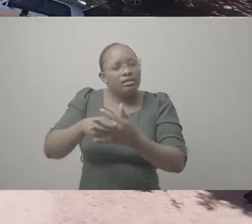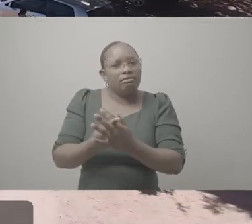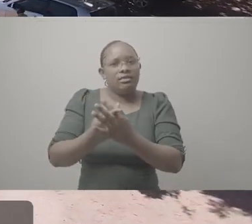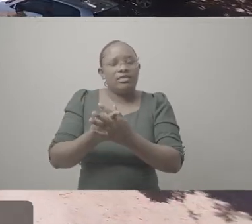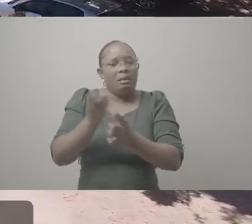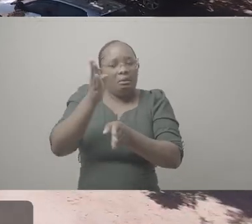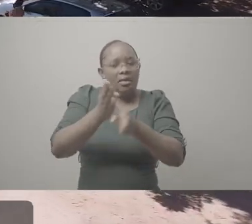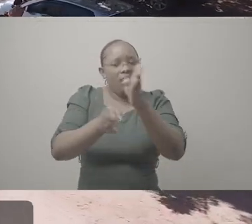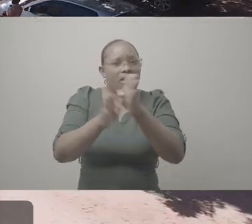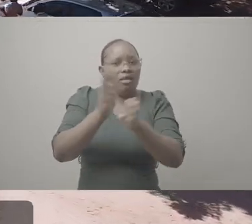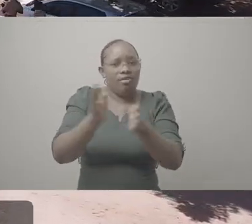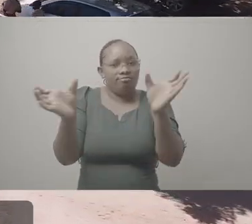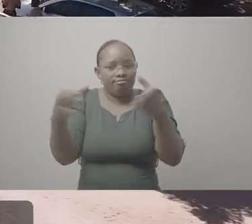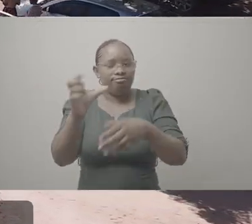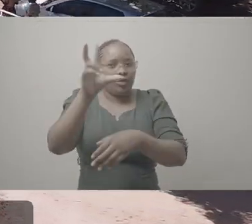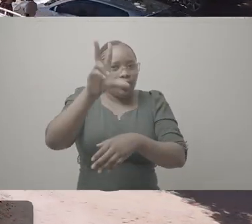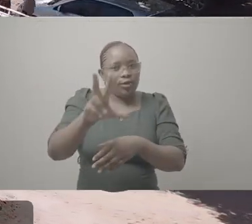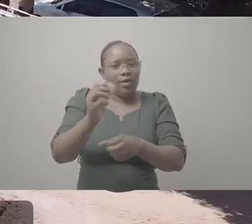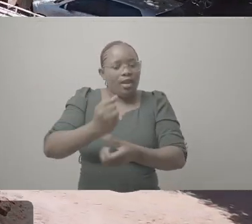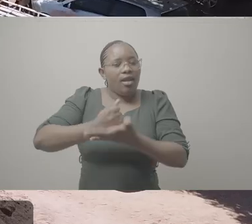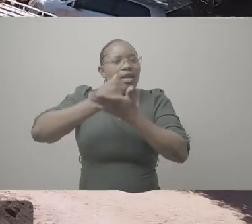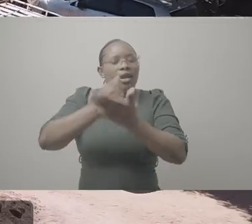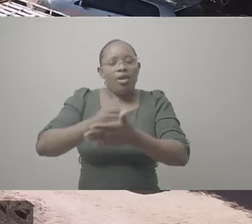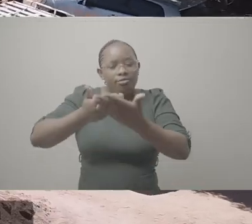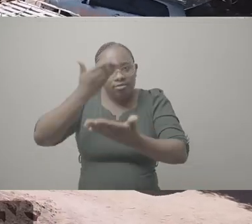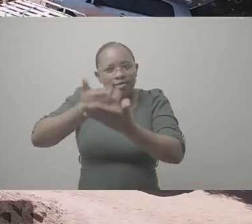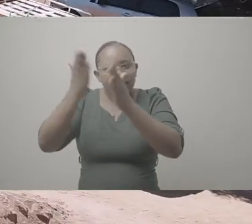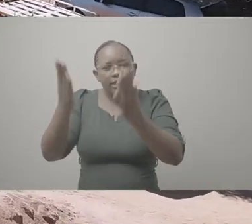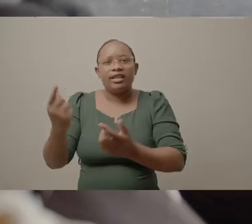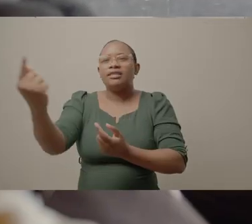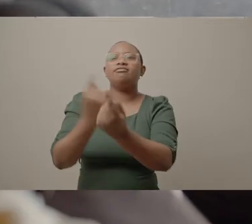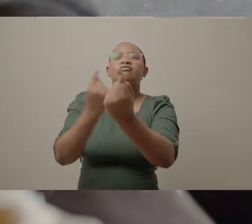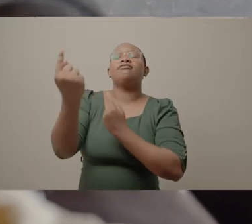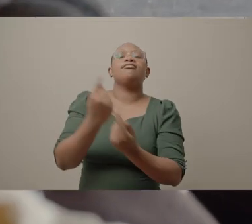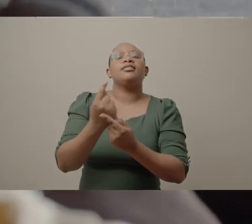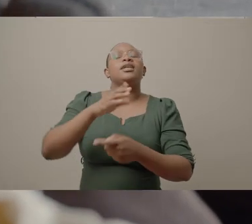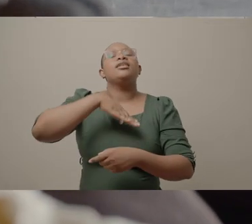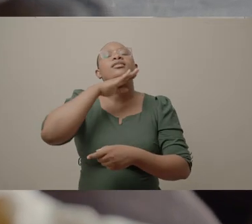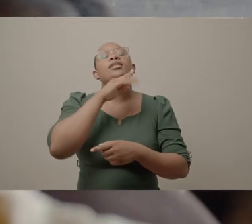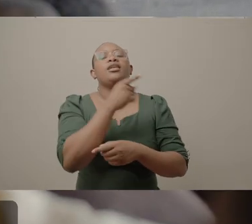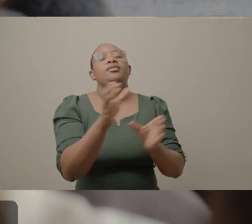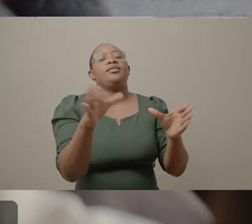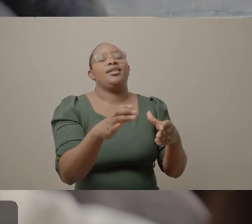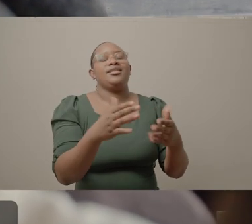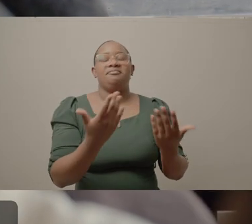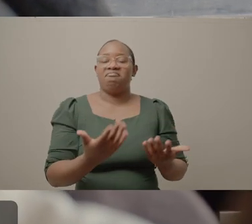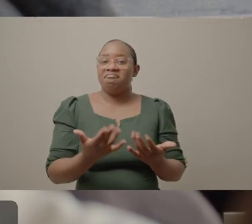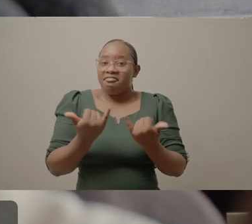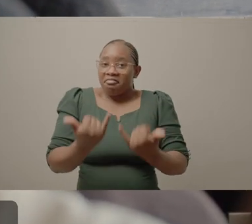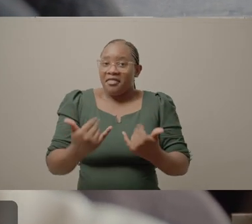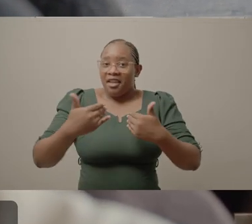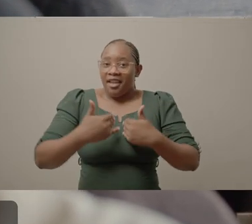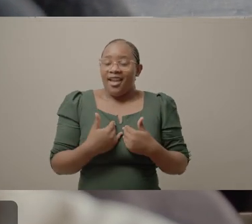block to help us accommodate those pupils that were coming to school. So like, as for now we have desks, it's easier